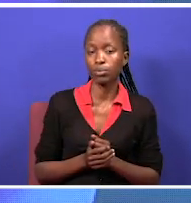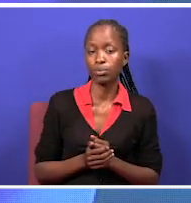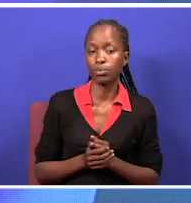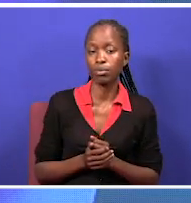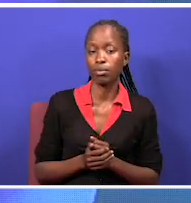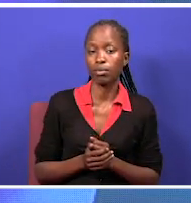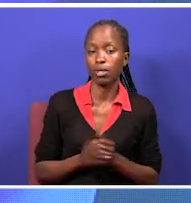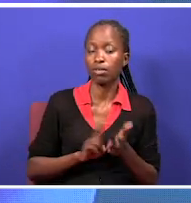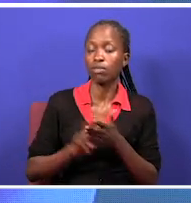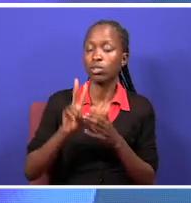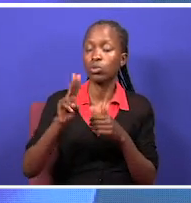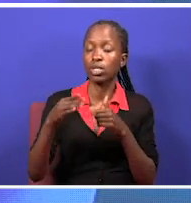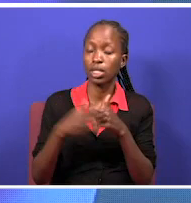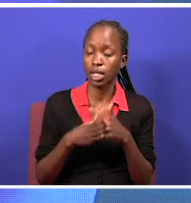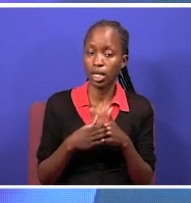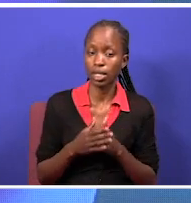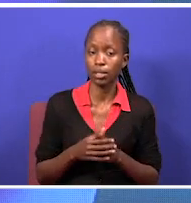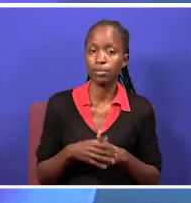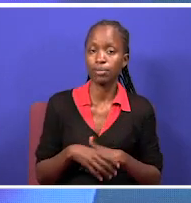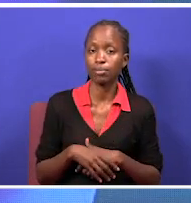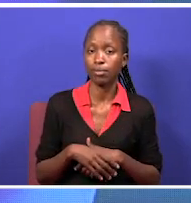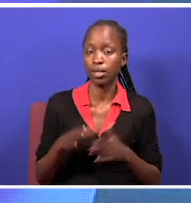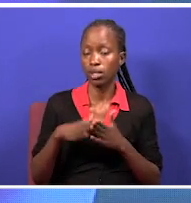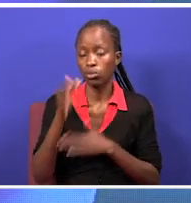Verse 29 is even more tragic.